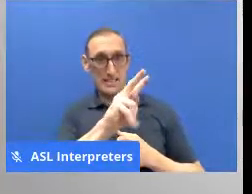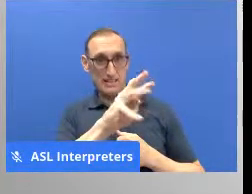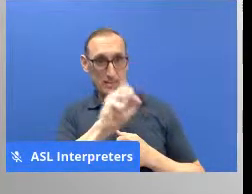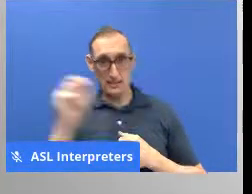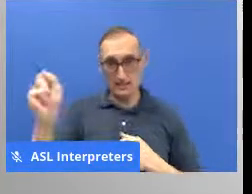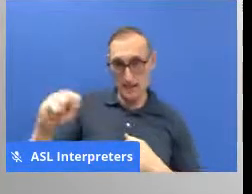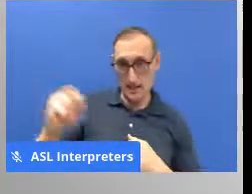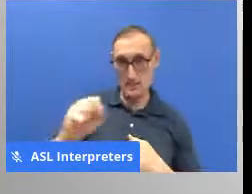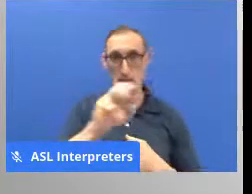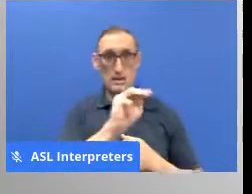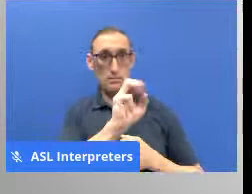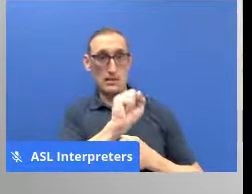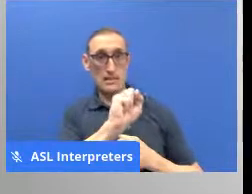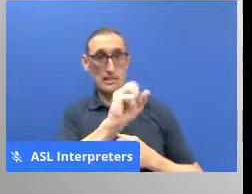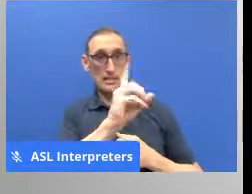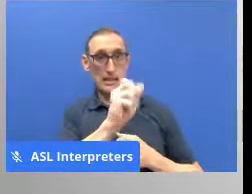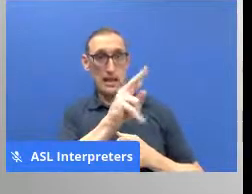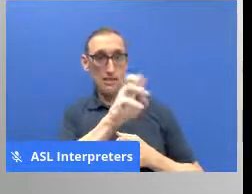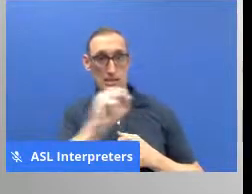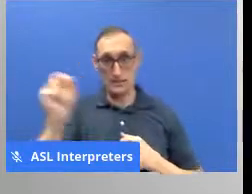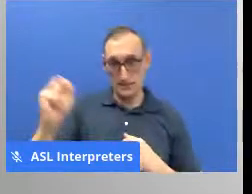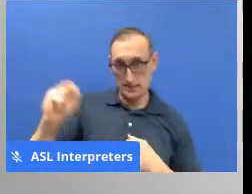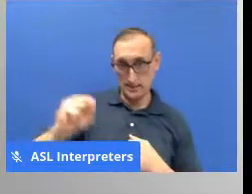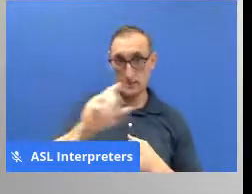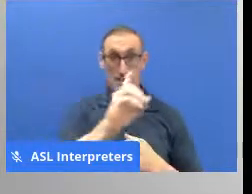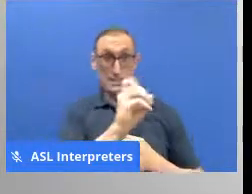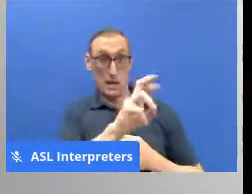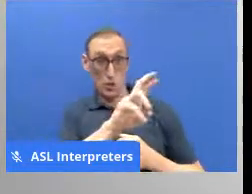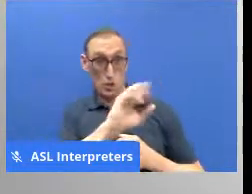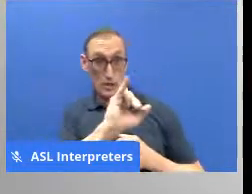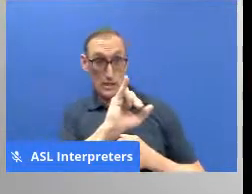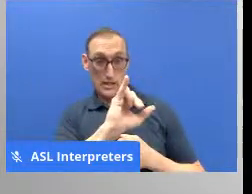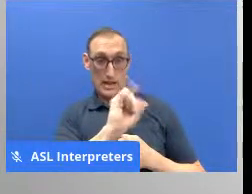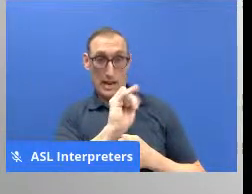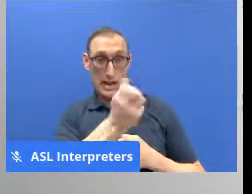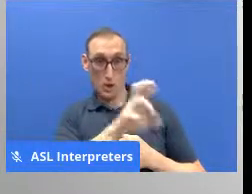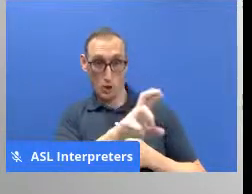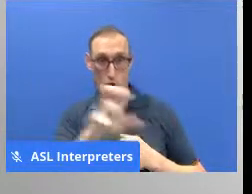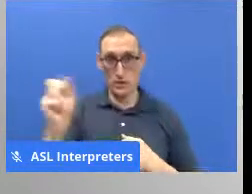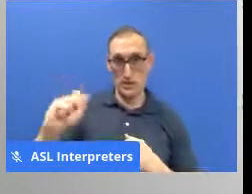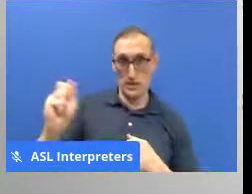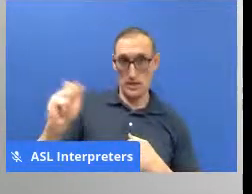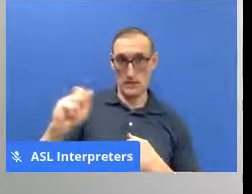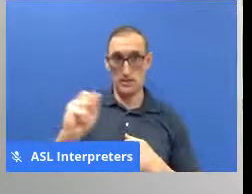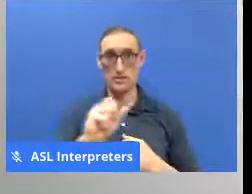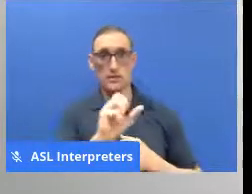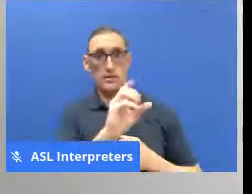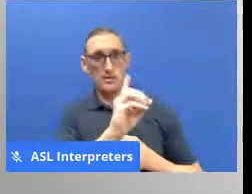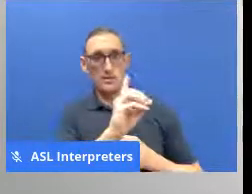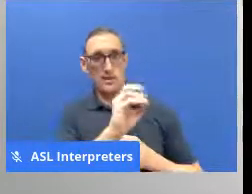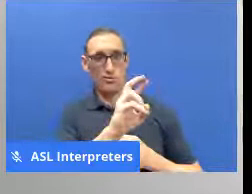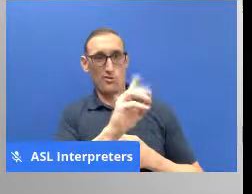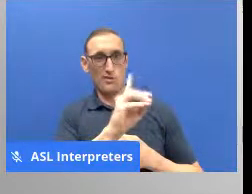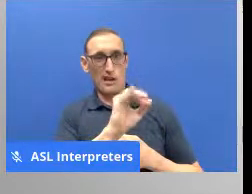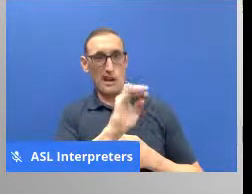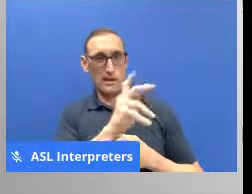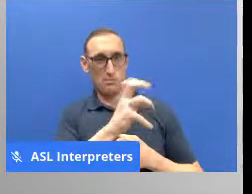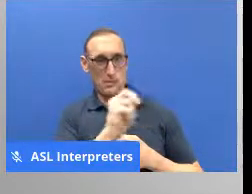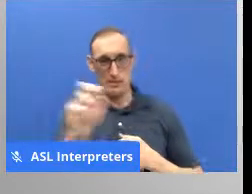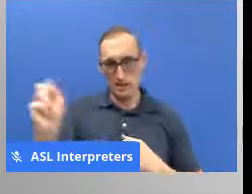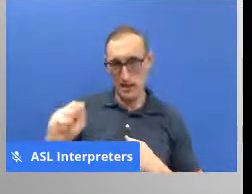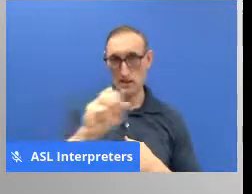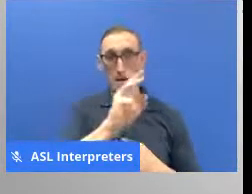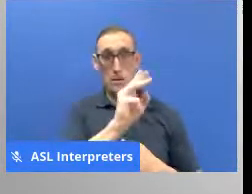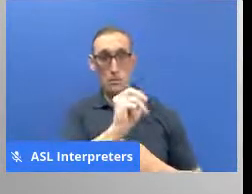Davis? Yes. Dr. Yeager? Yes. Dr. Dykeman? Yes. Mr. Worthy?